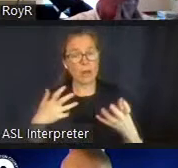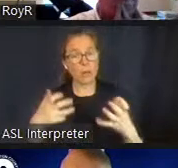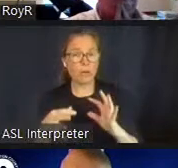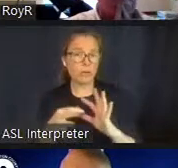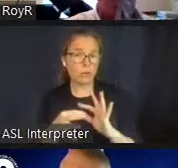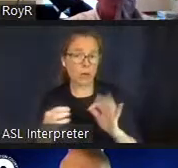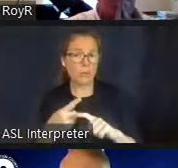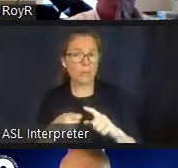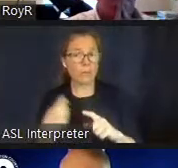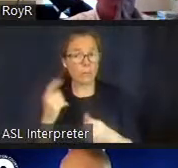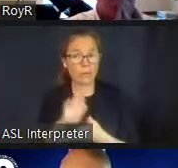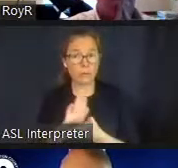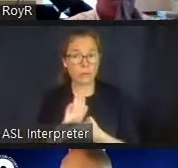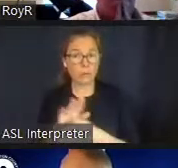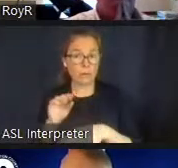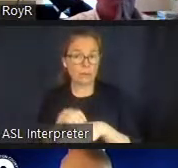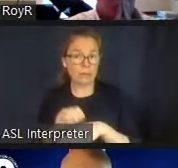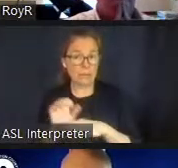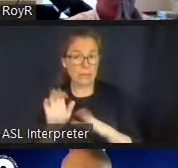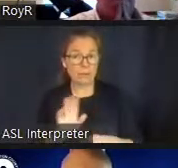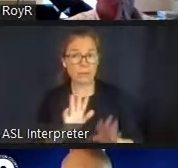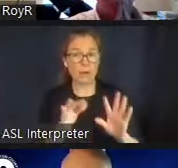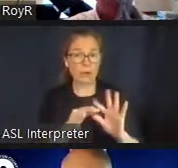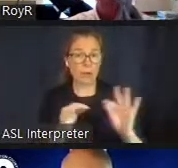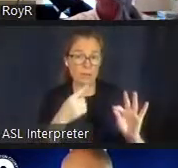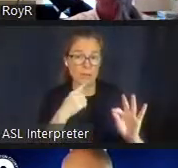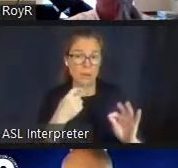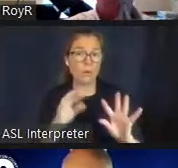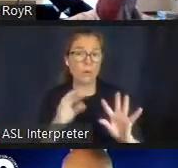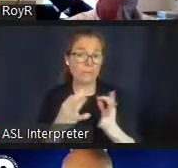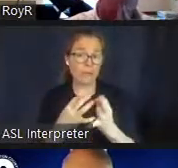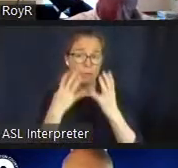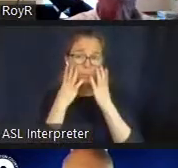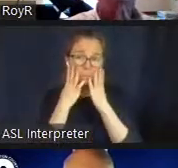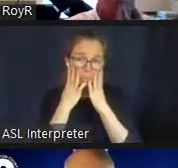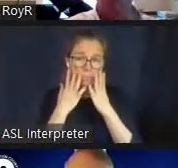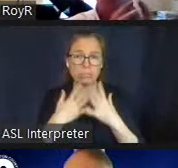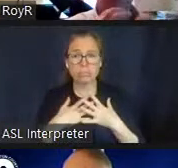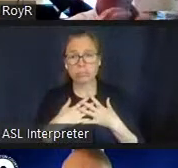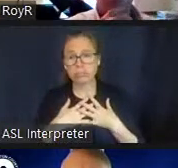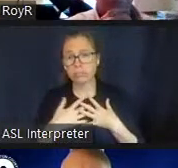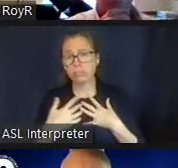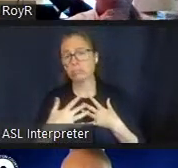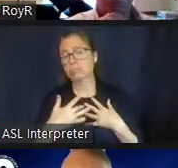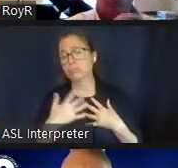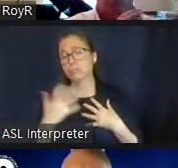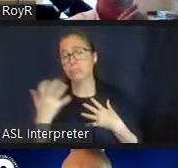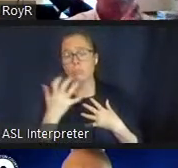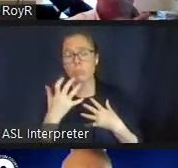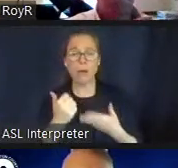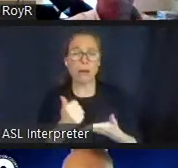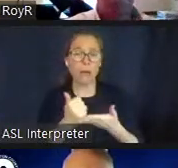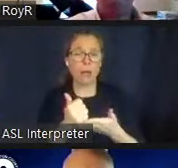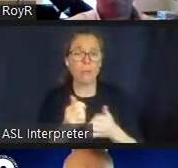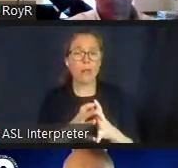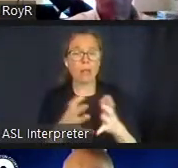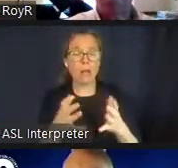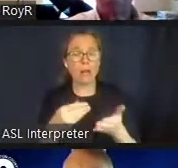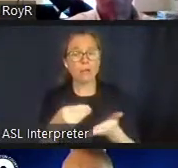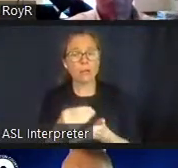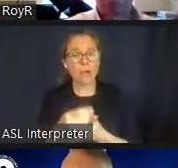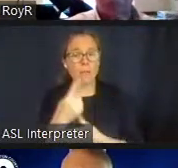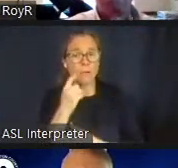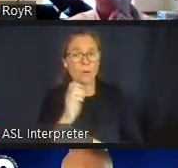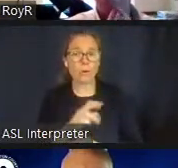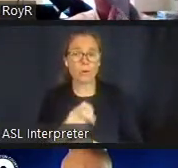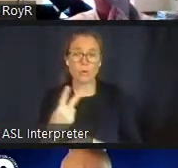school counselor. I had one family in tears tell me that it made such a difference to be able to shop for her 2 children